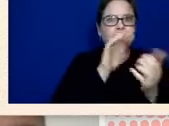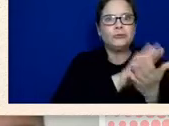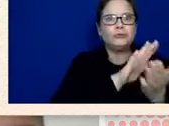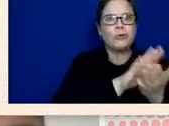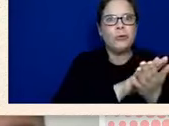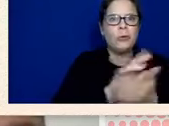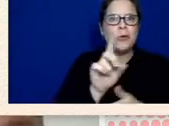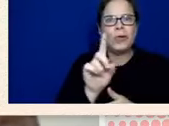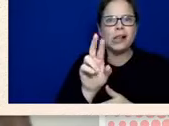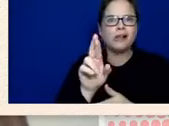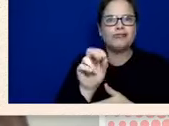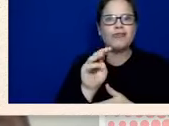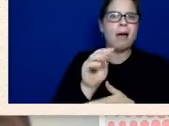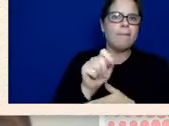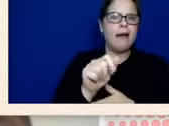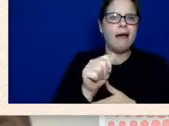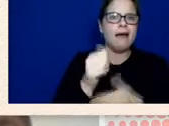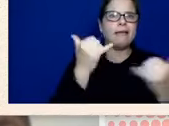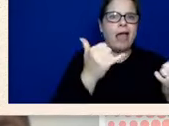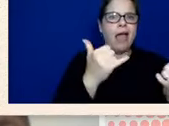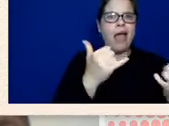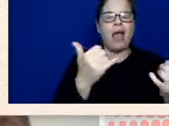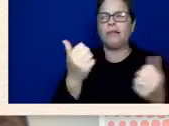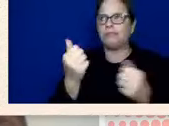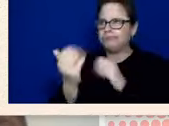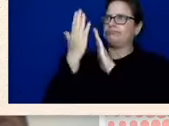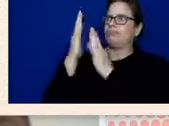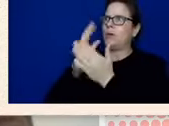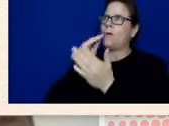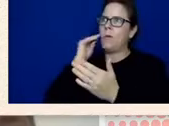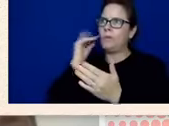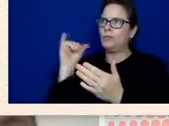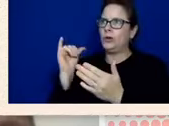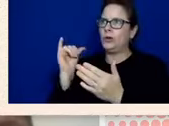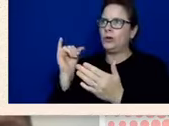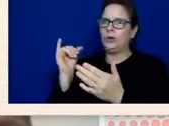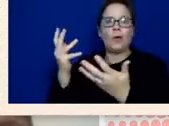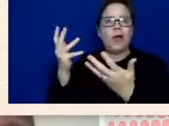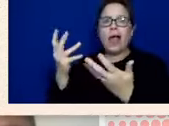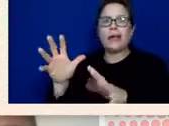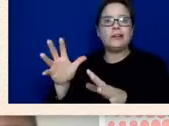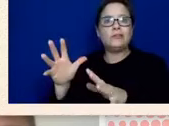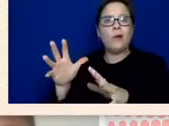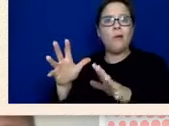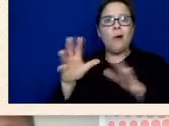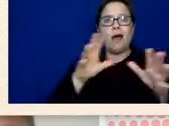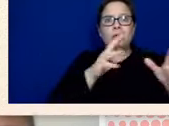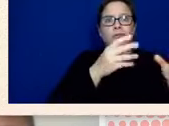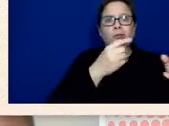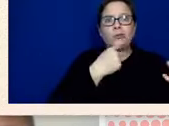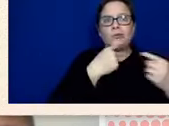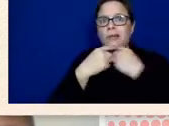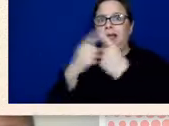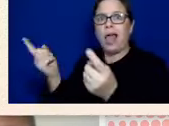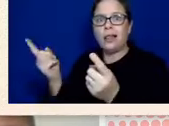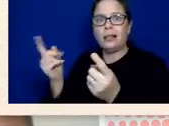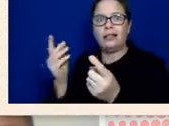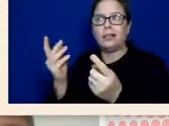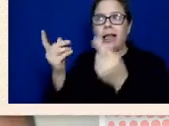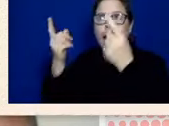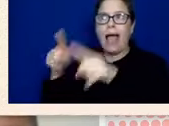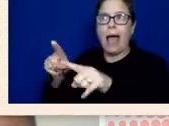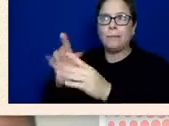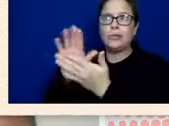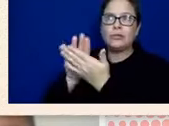home. And I did not want to bring any issues at home because I just want to leave it there. But unfortunately, since there was the more